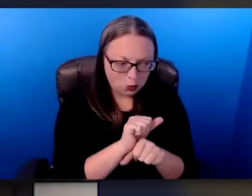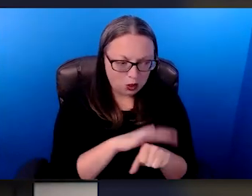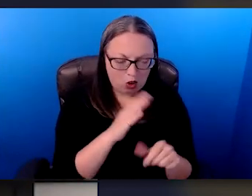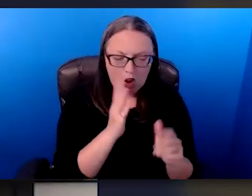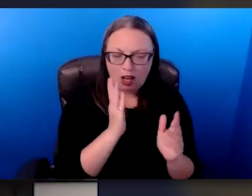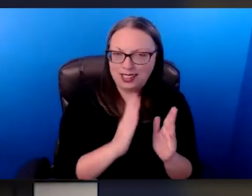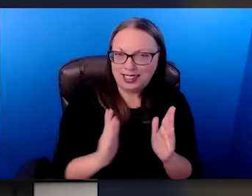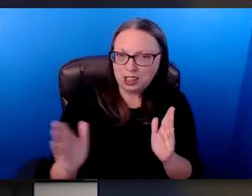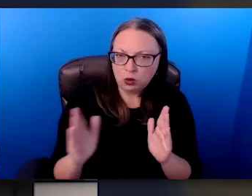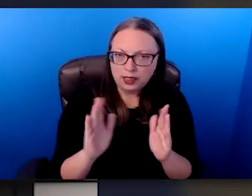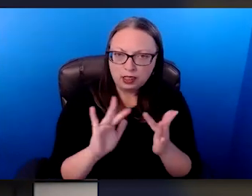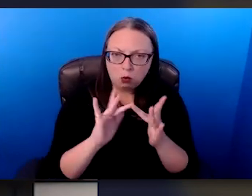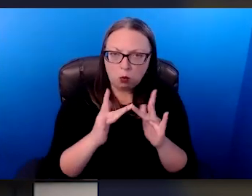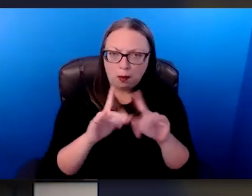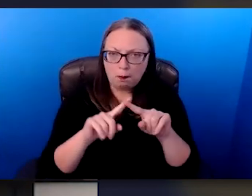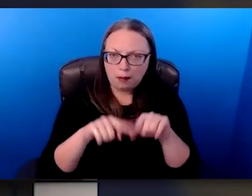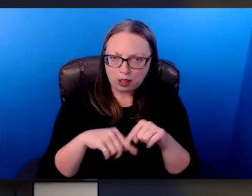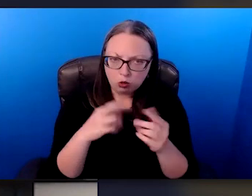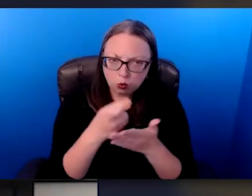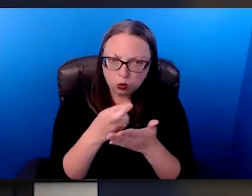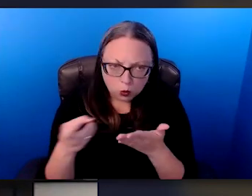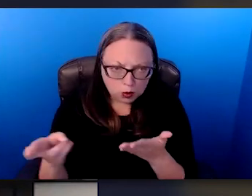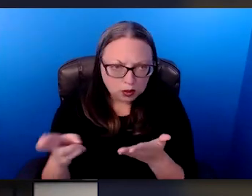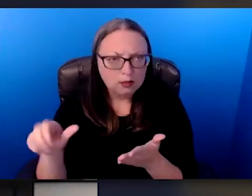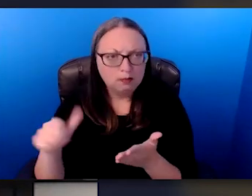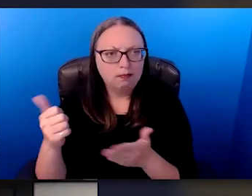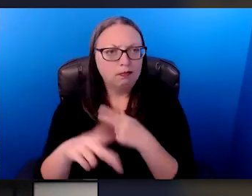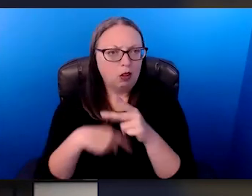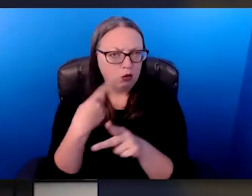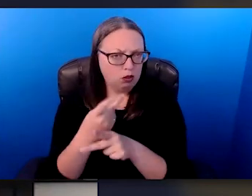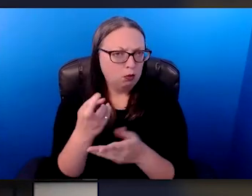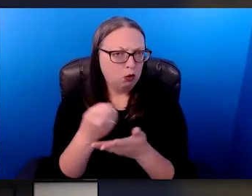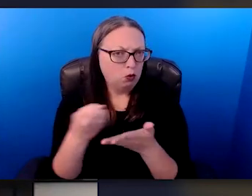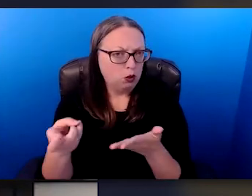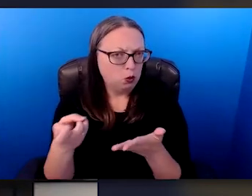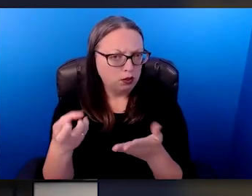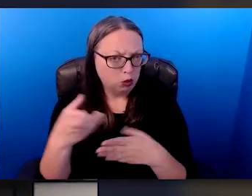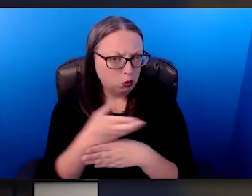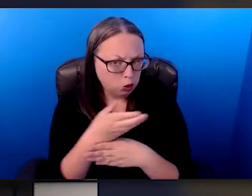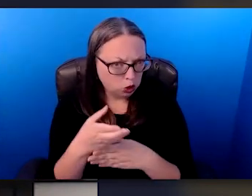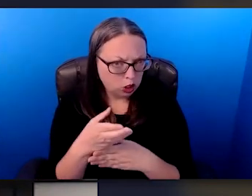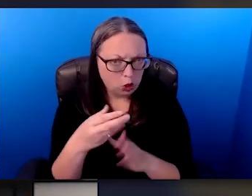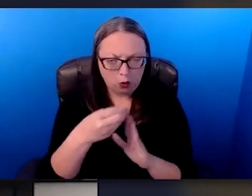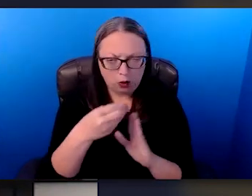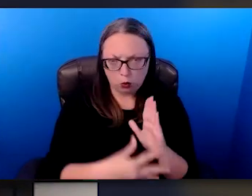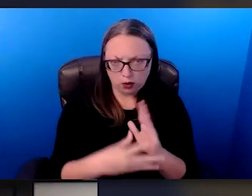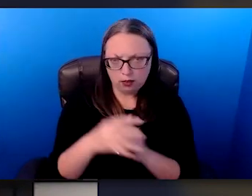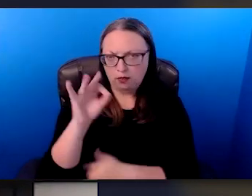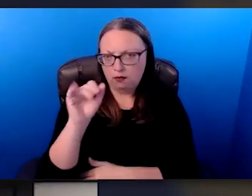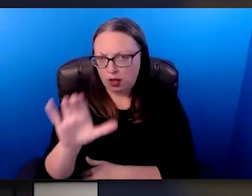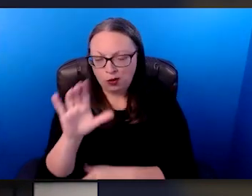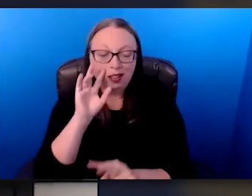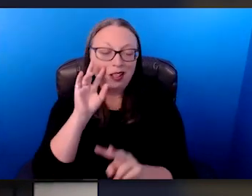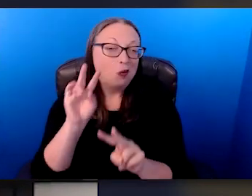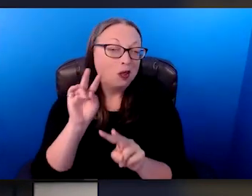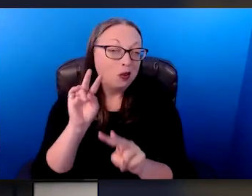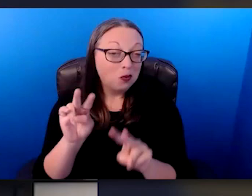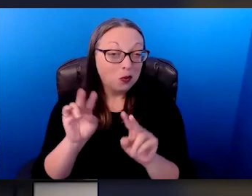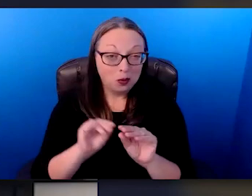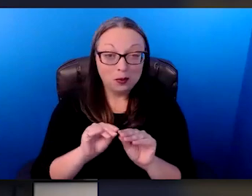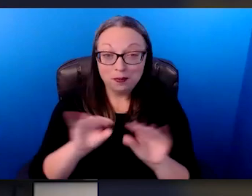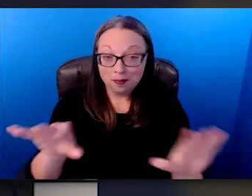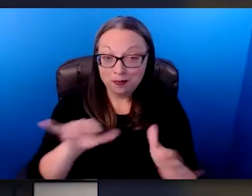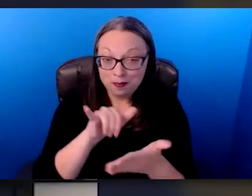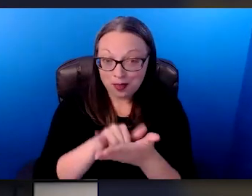web-based resources and other kinds of resources to share with students and faculty. And we look forward to launching those in the